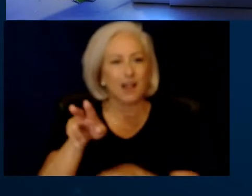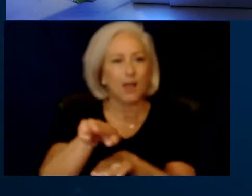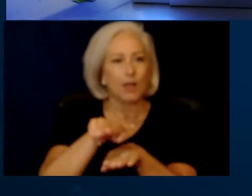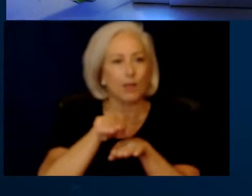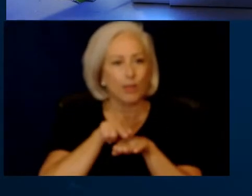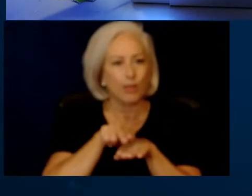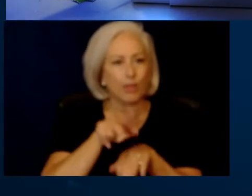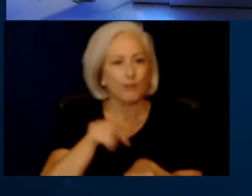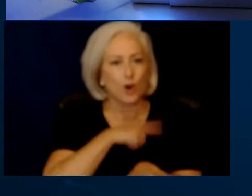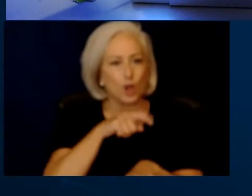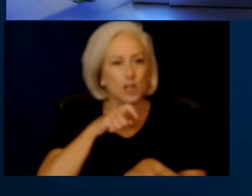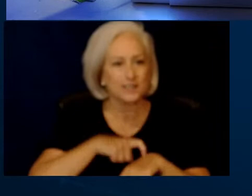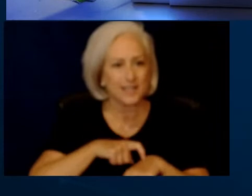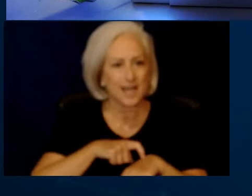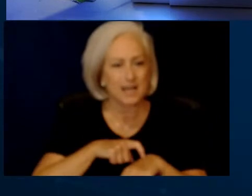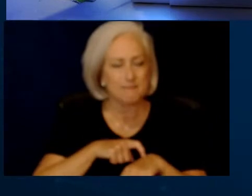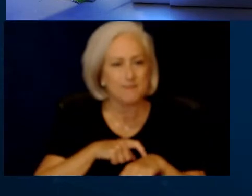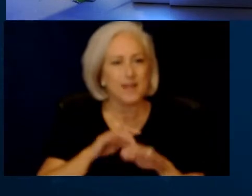treatments last?